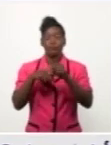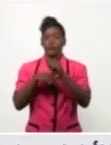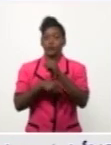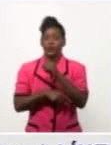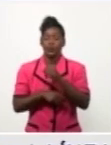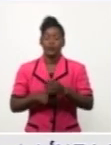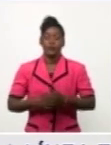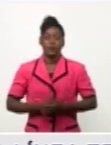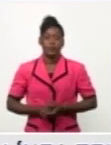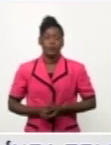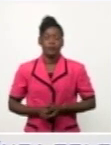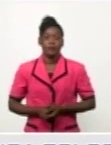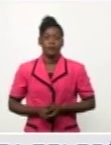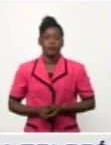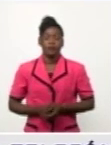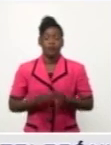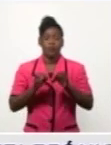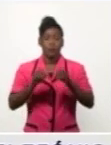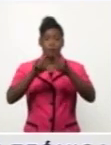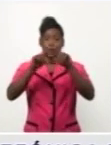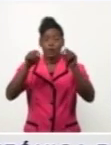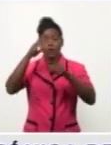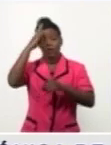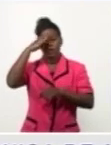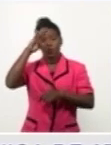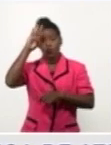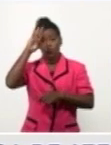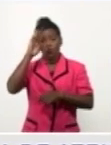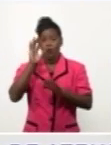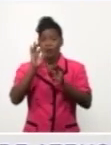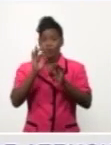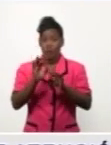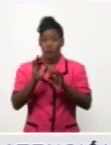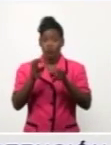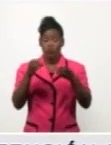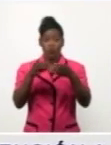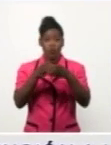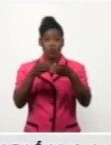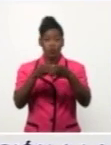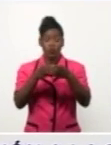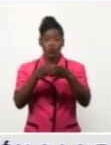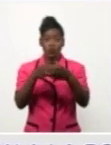spread and to transmit the disease. In Cuba,